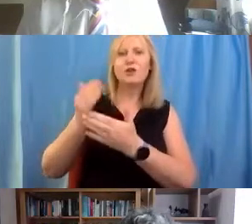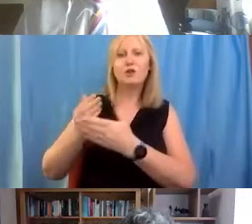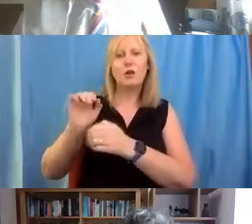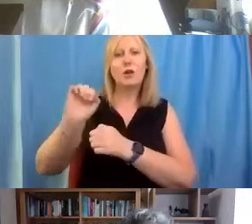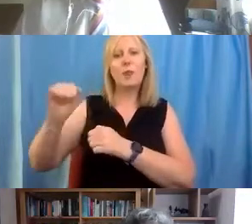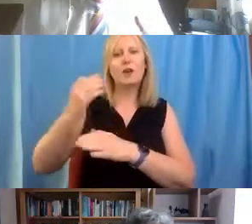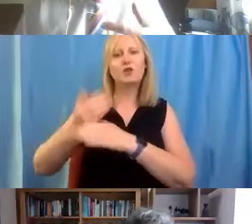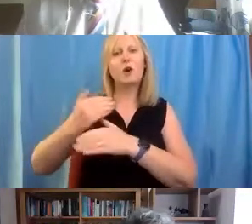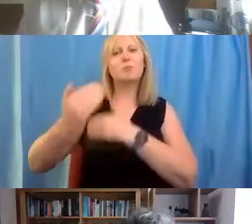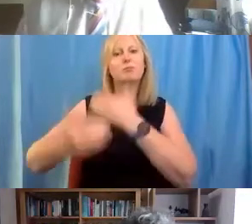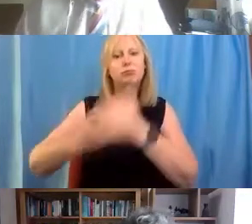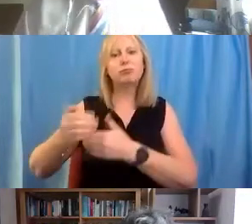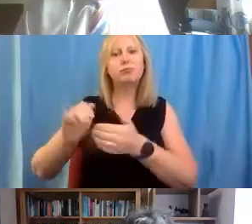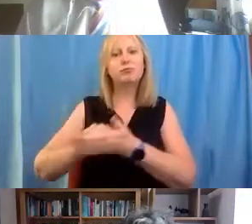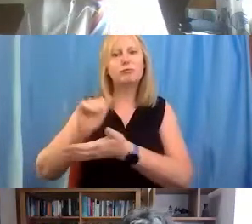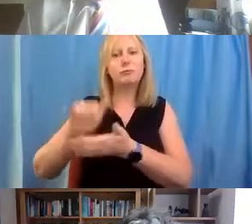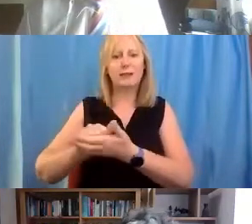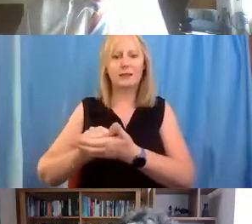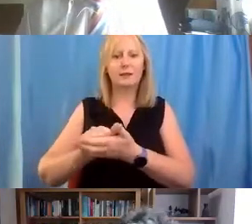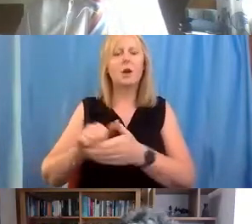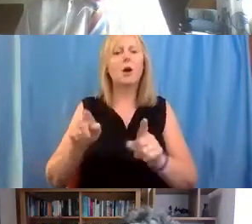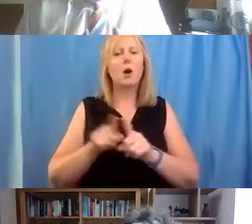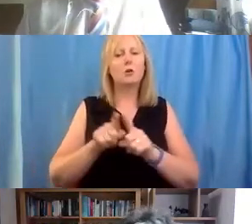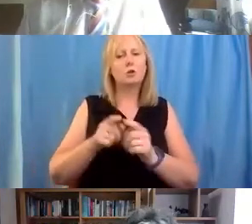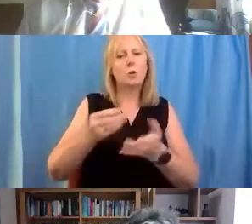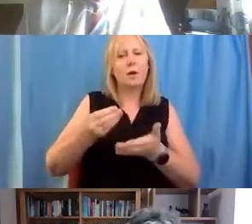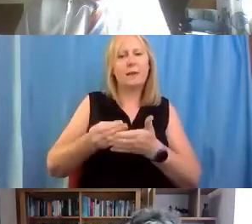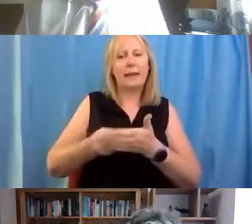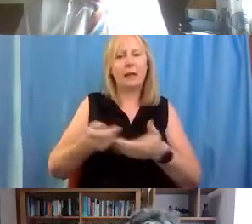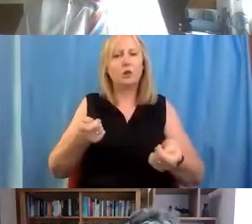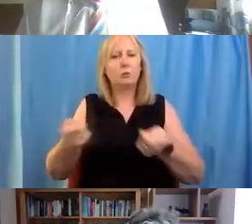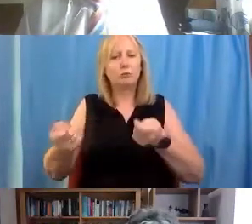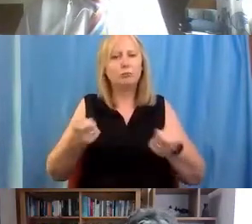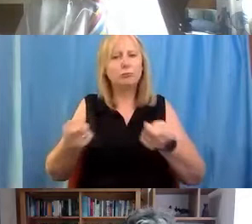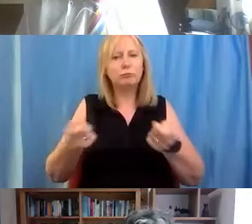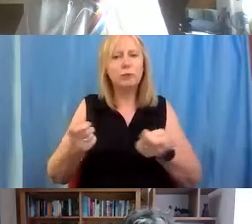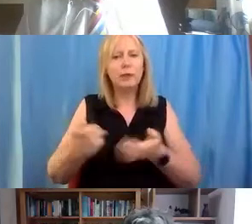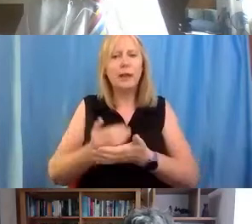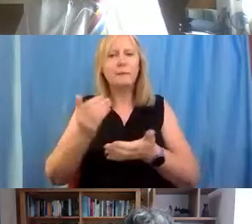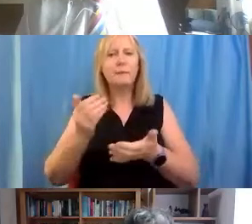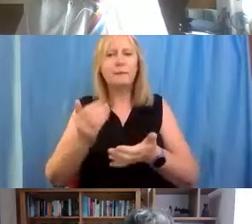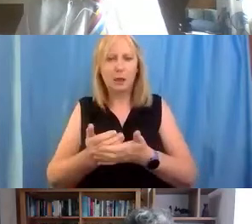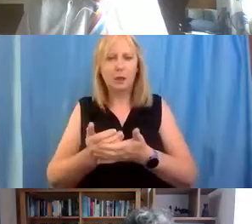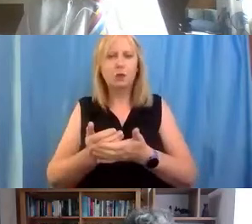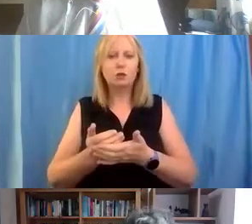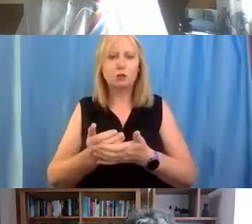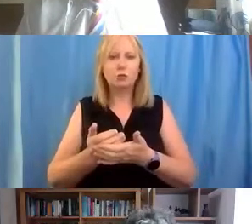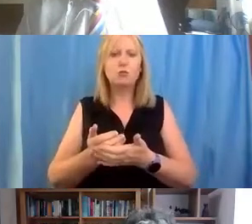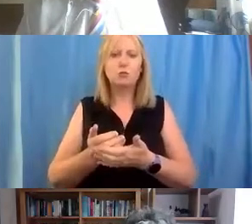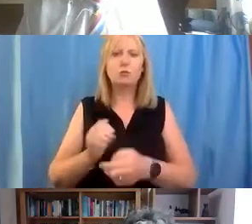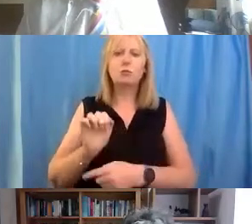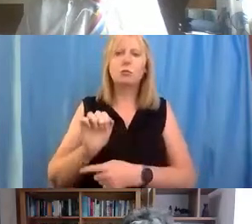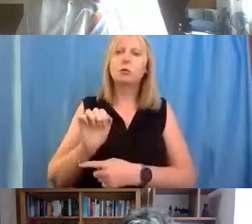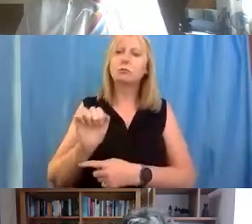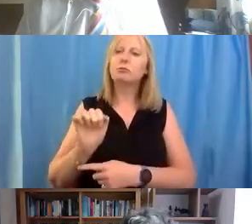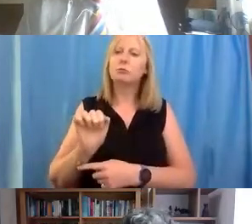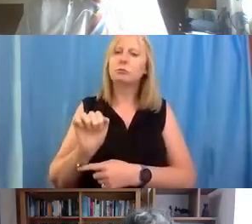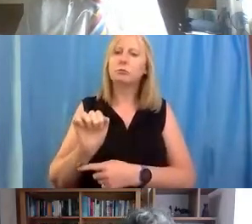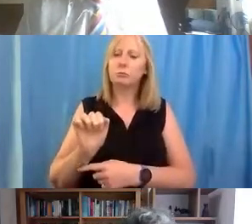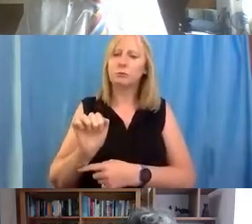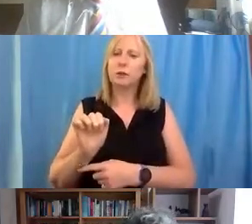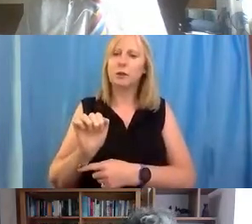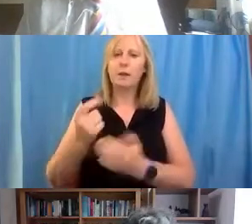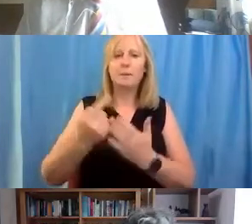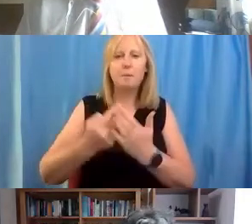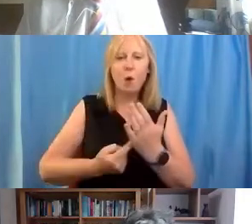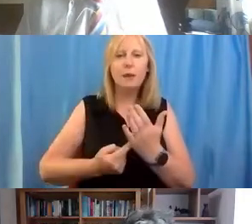board is, as well as the financial stewardship and making sure that they provide to put the policies